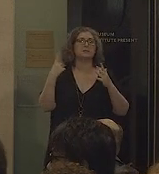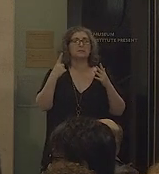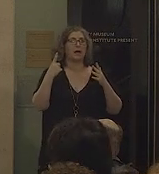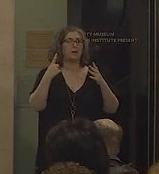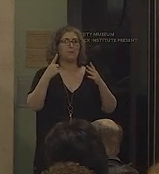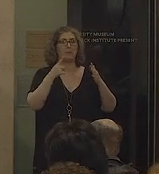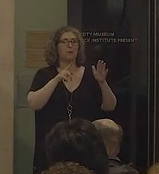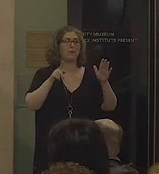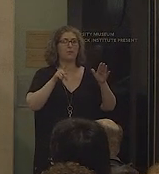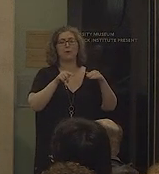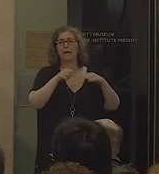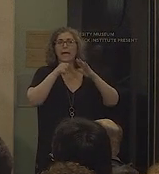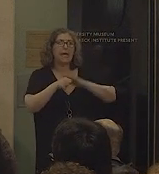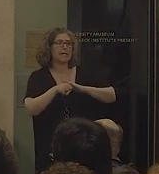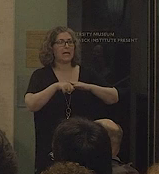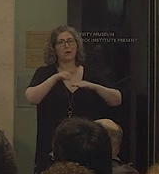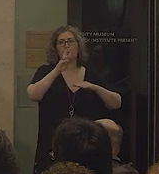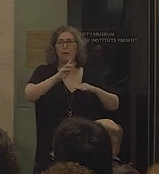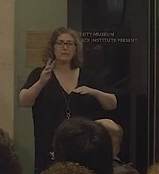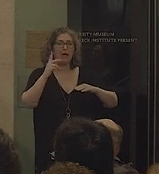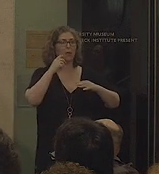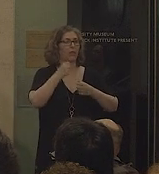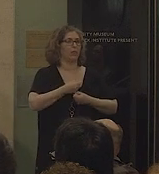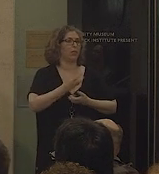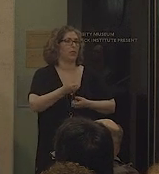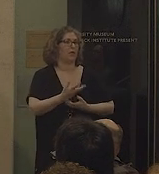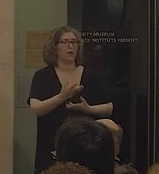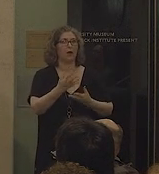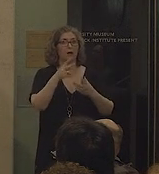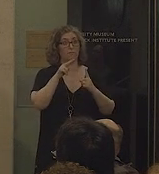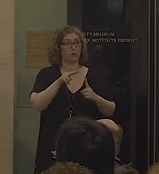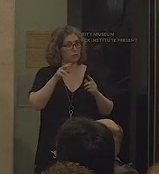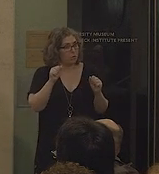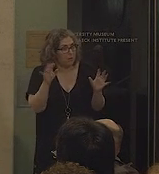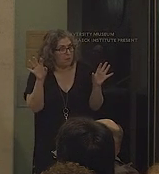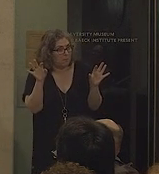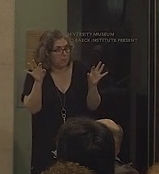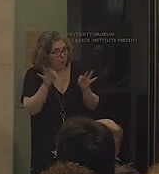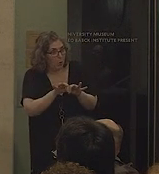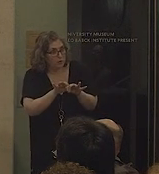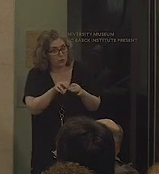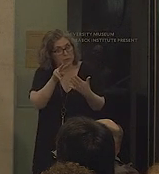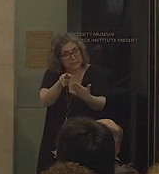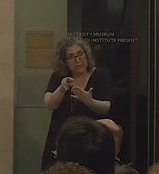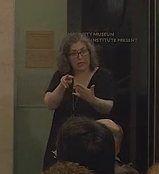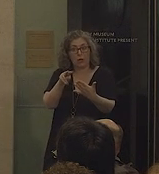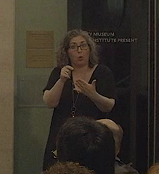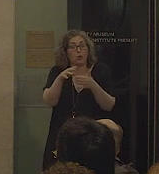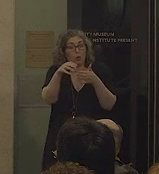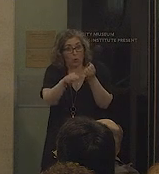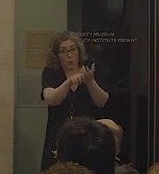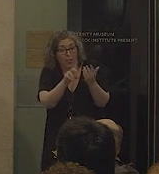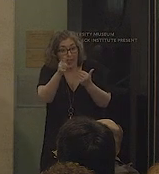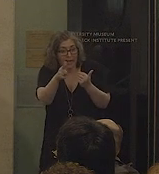subversive way online expressing views that might be important for a future action. And